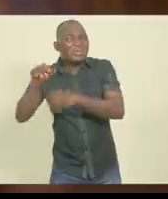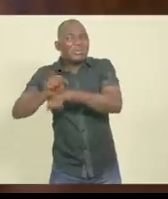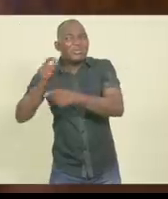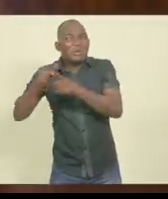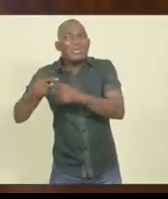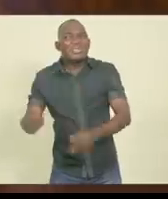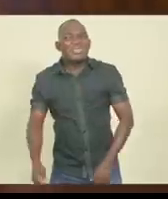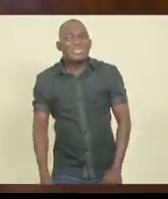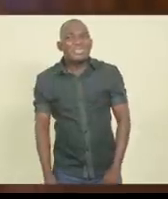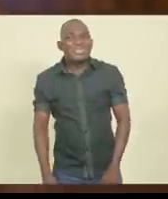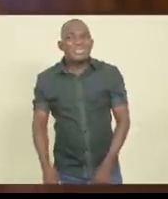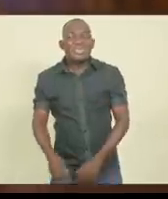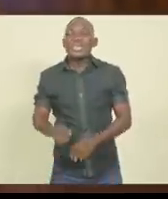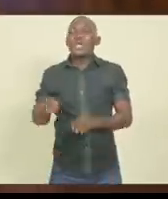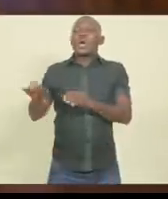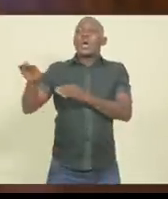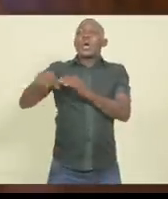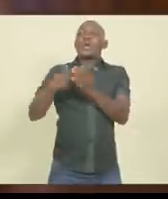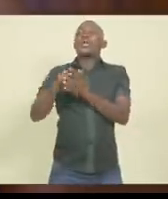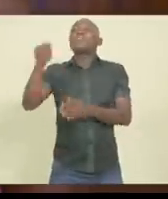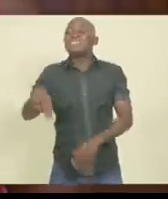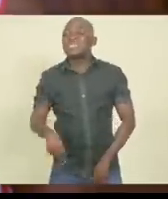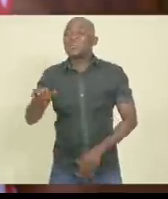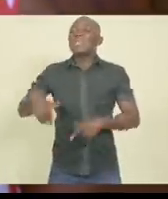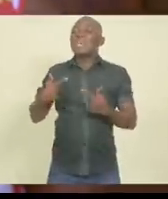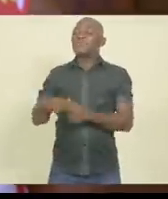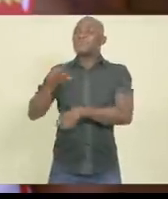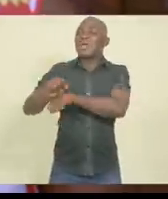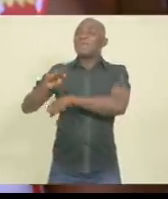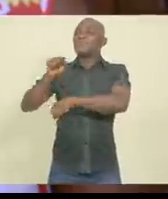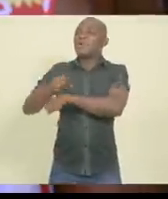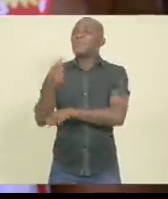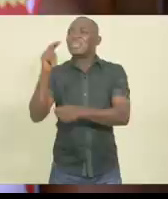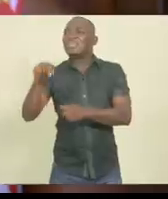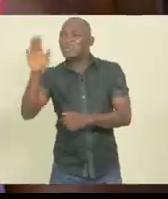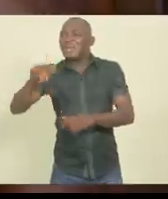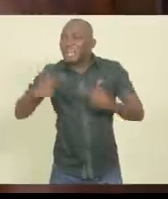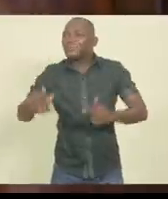work? Mm-hmm. Is that all that matters in your life? Eh?